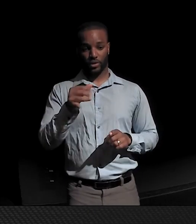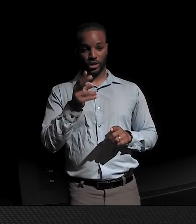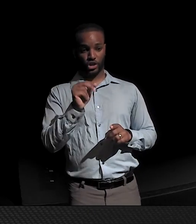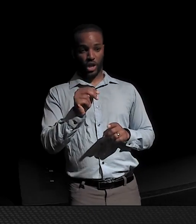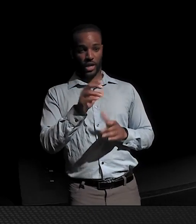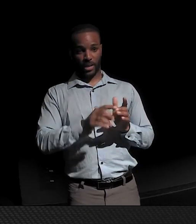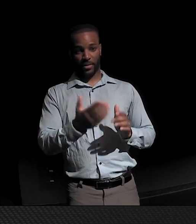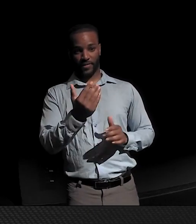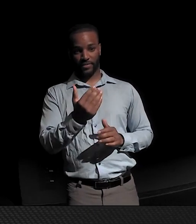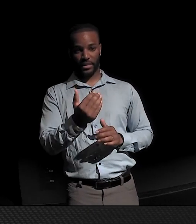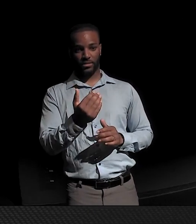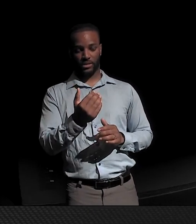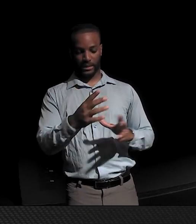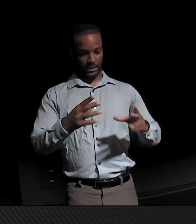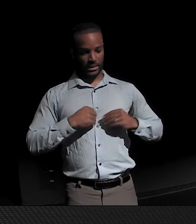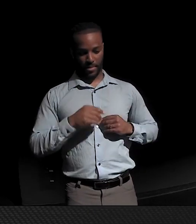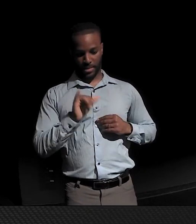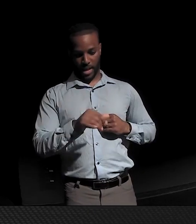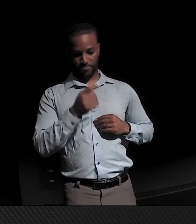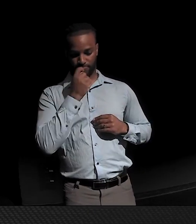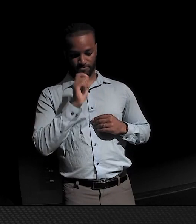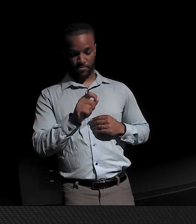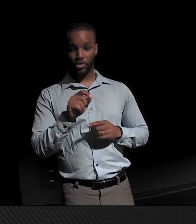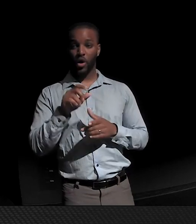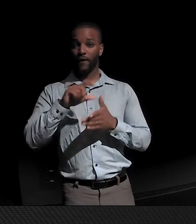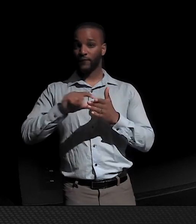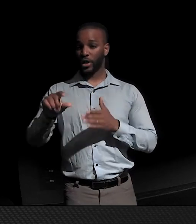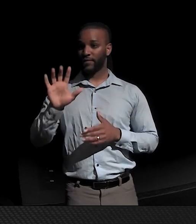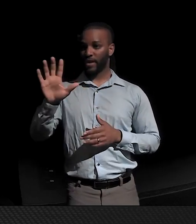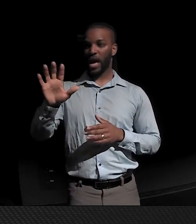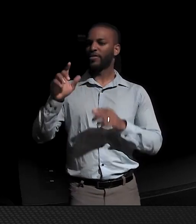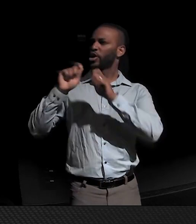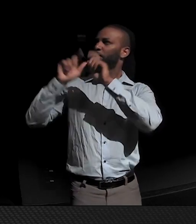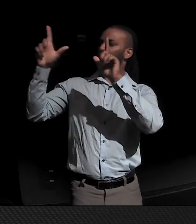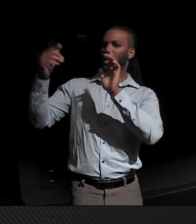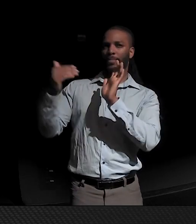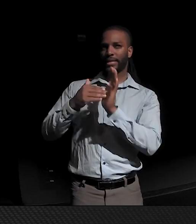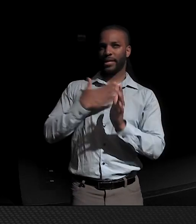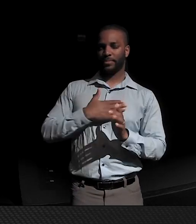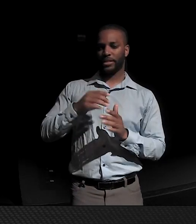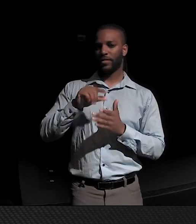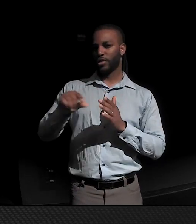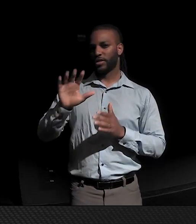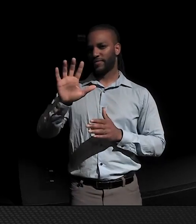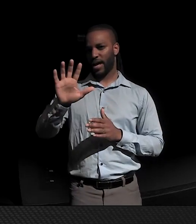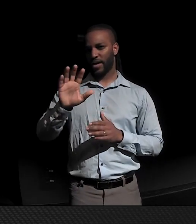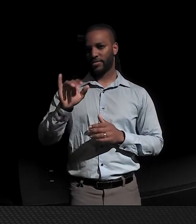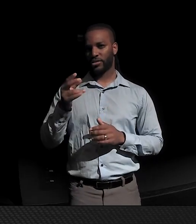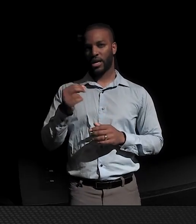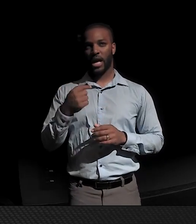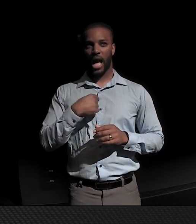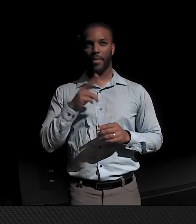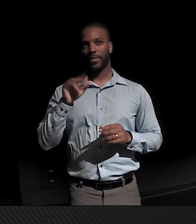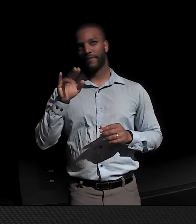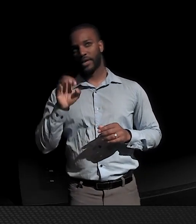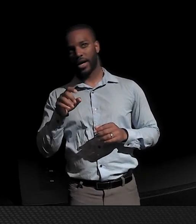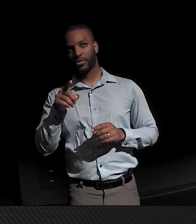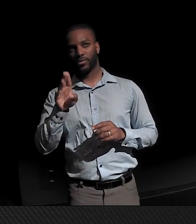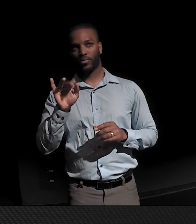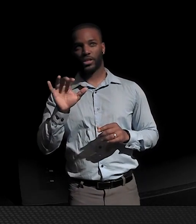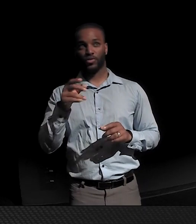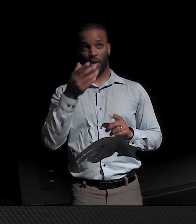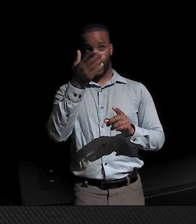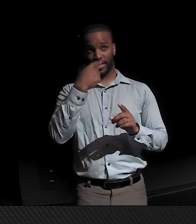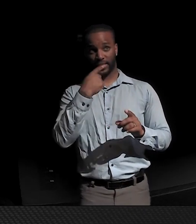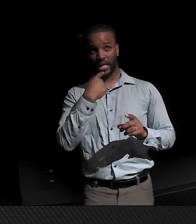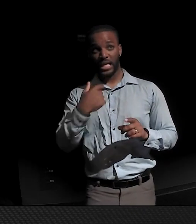15 exactly as it is? Right in that, in verse 5, can you throw that back up for me, Kyle? Verse 5, the I am the vine, you are the branches. Right then,